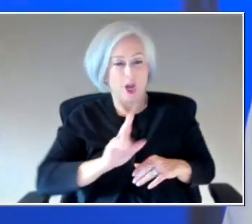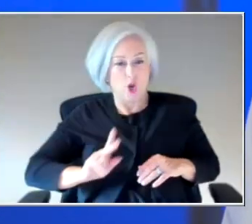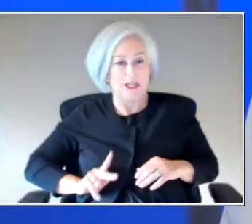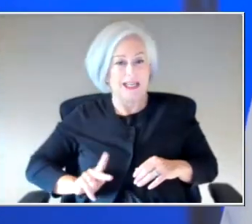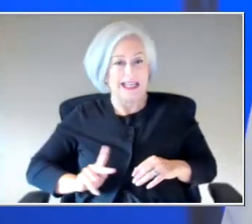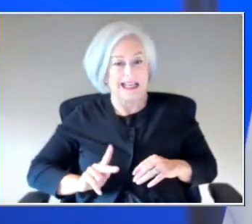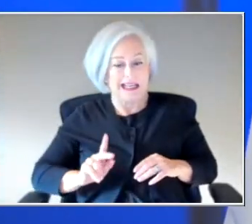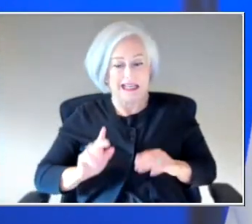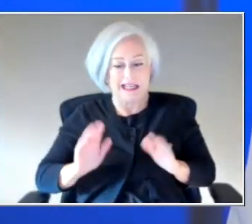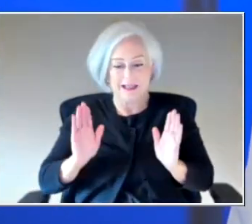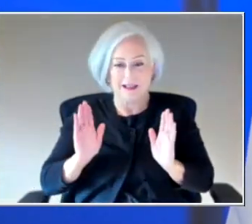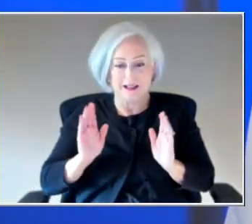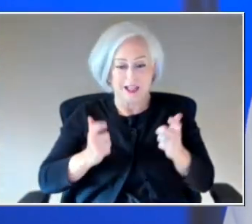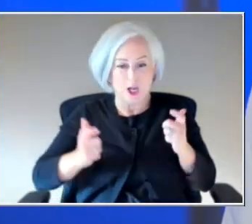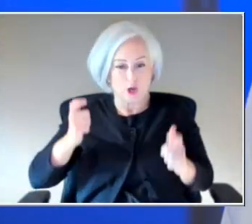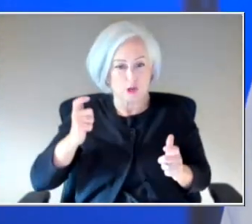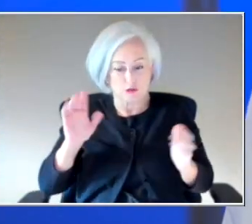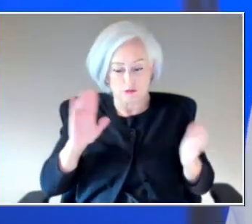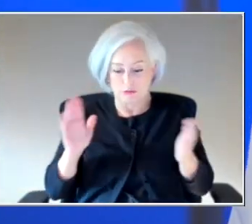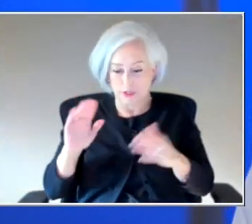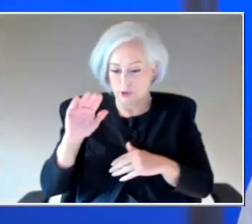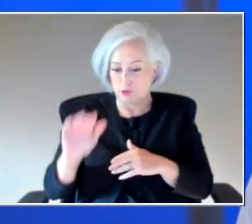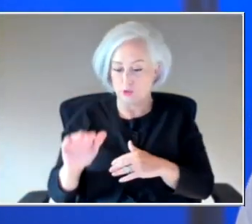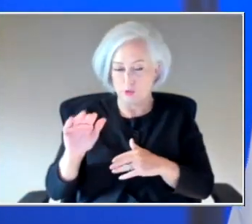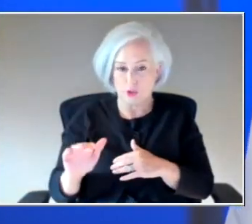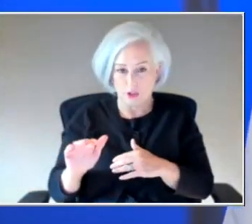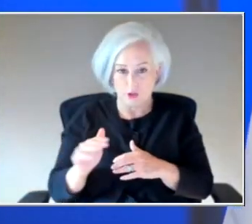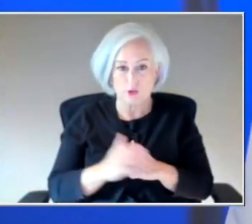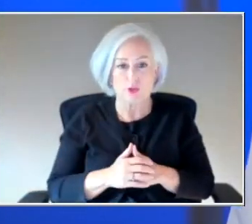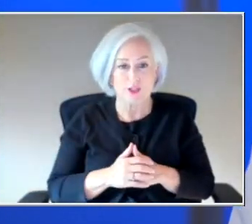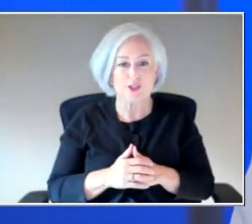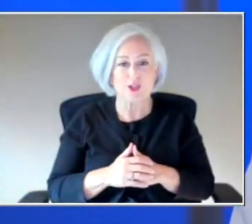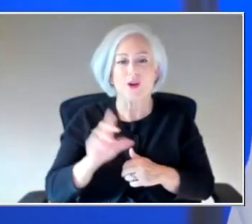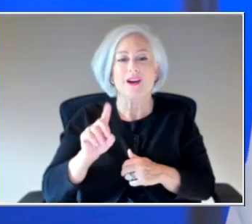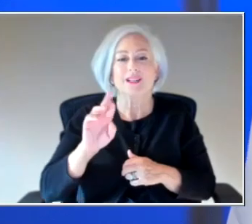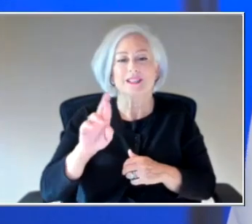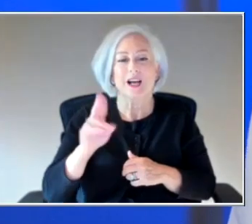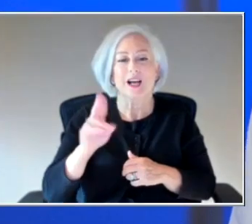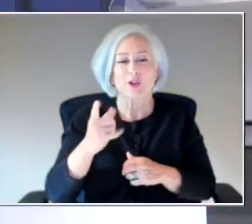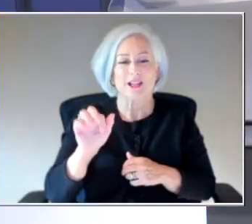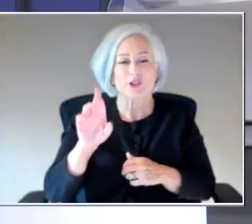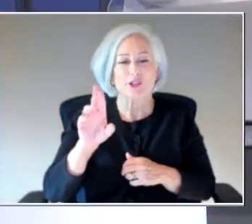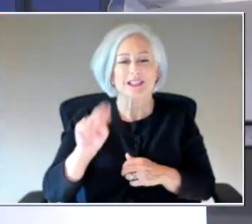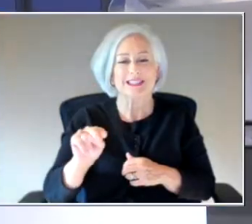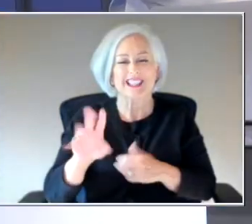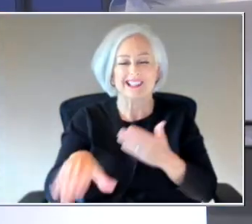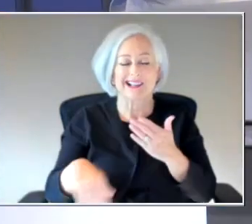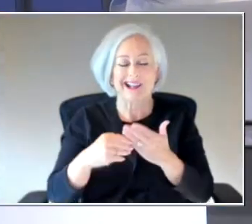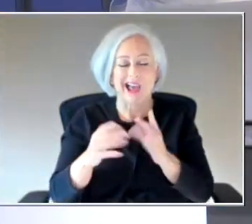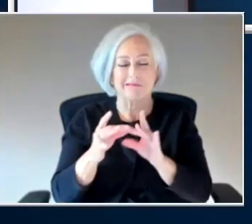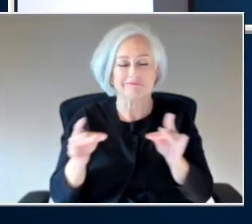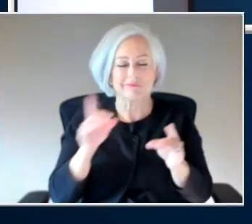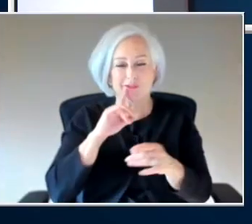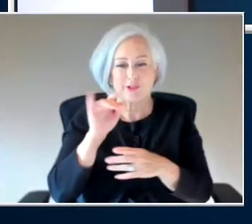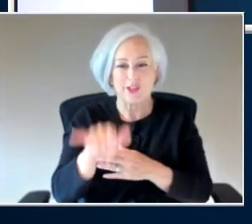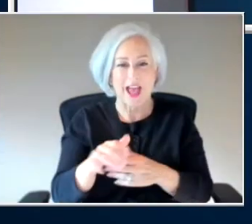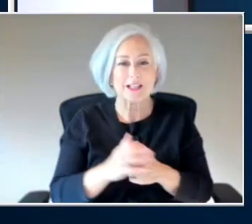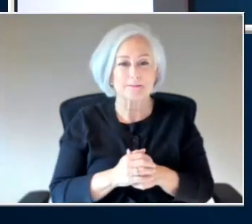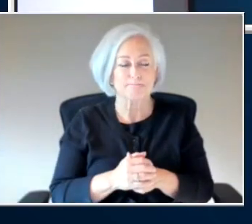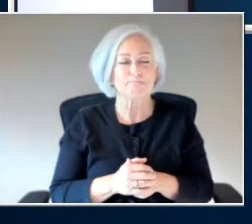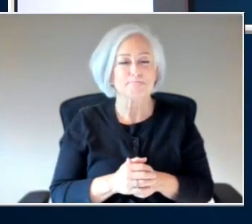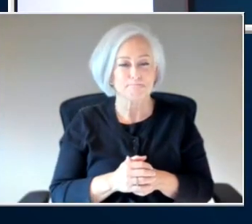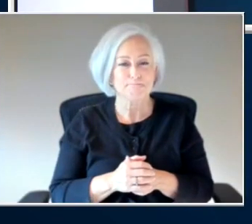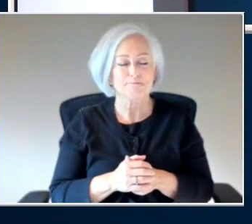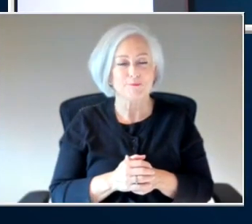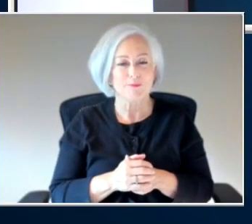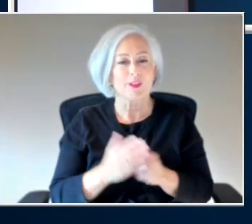area where you can sew this in, and Dr. Hendrickson probably can add a little bit more about that. Well, and we're going to talk with him because I want to, a lot of times when